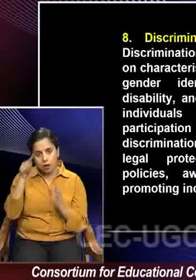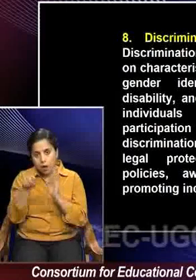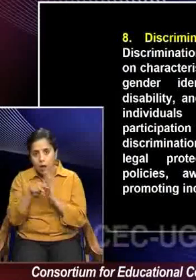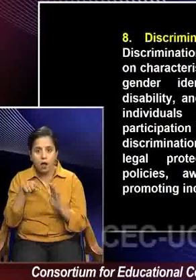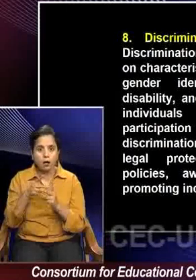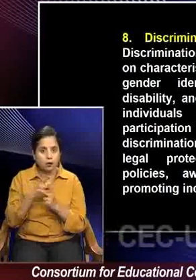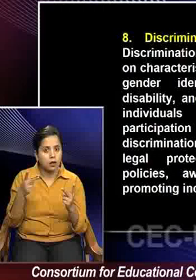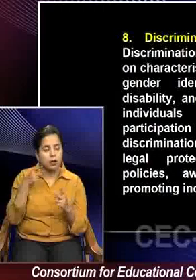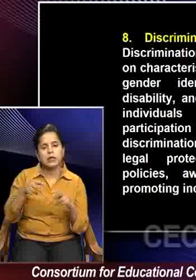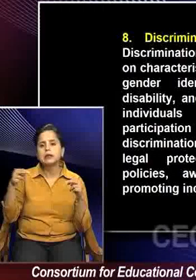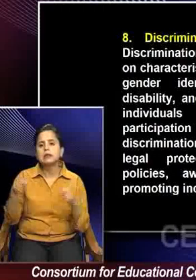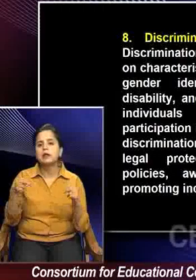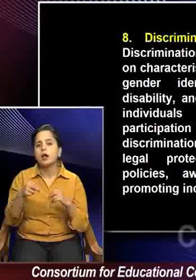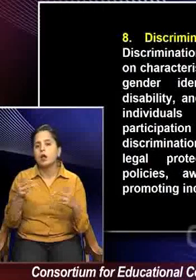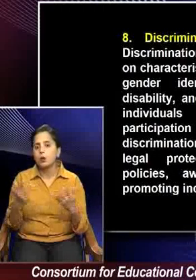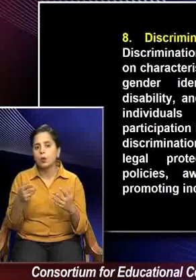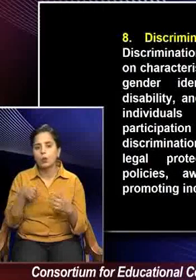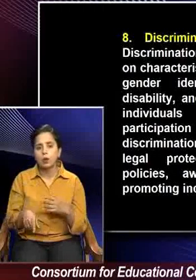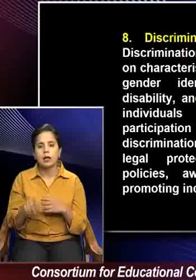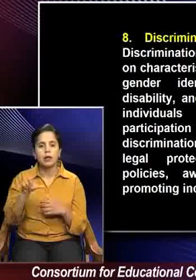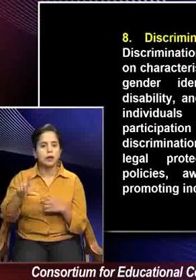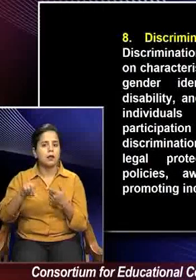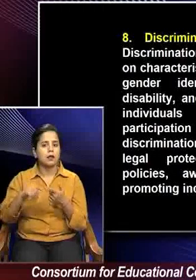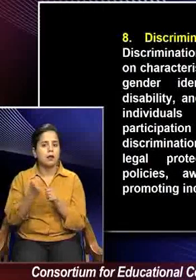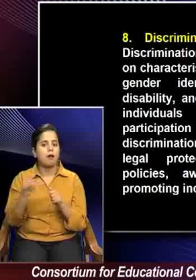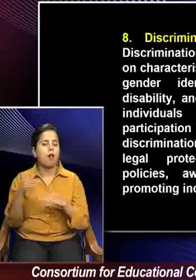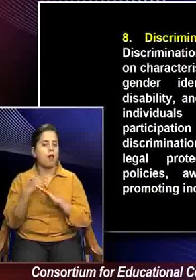stigmatization requires the legal protection,